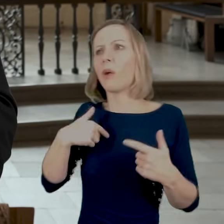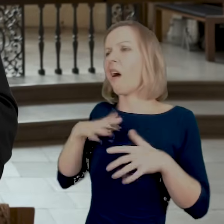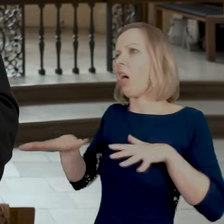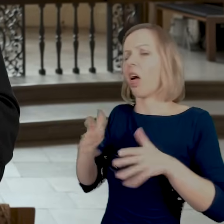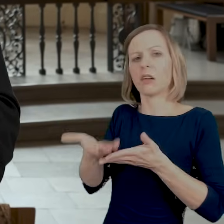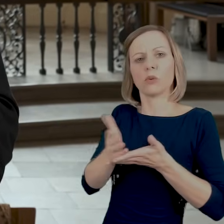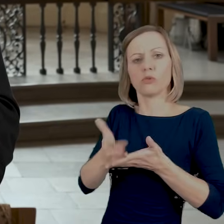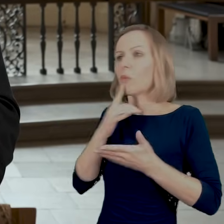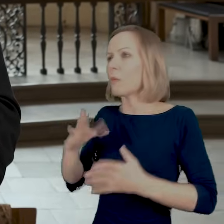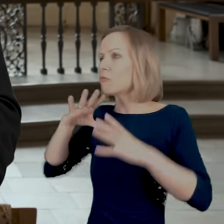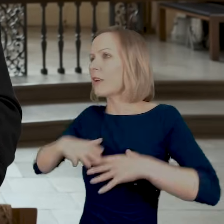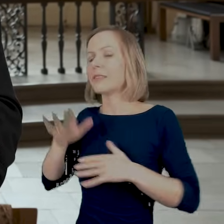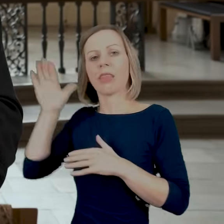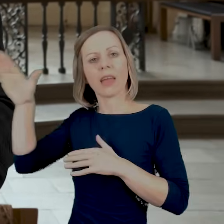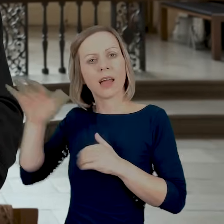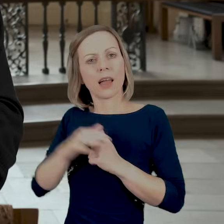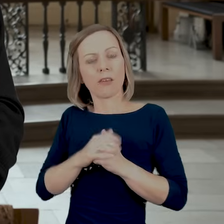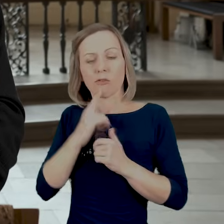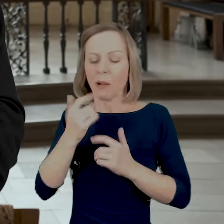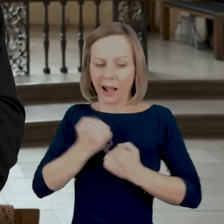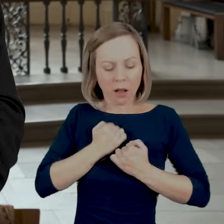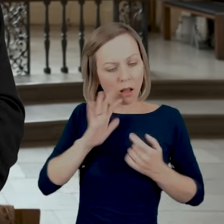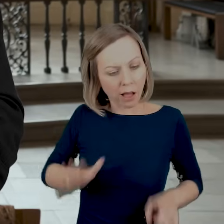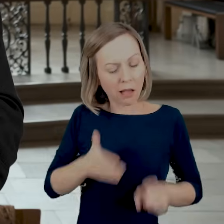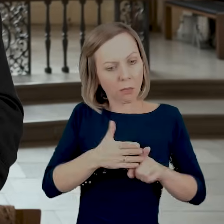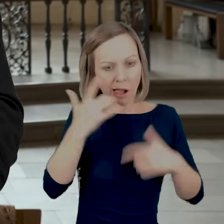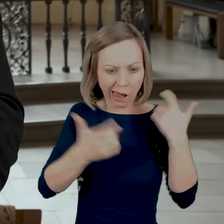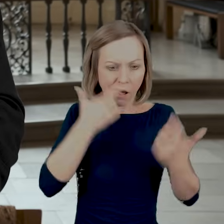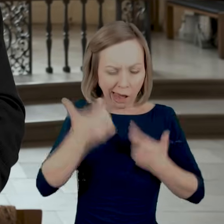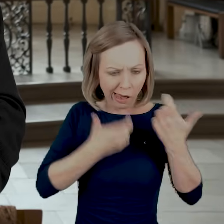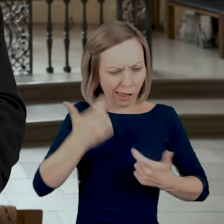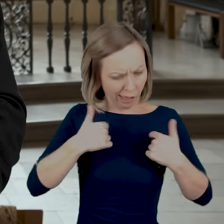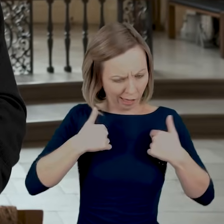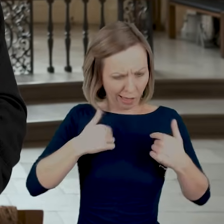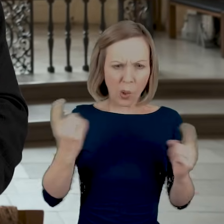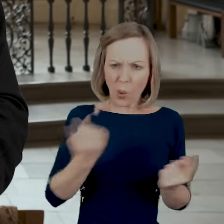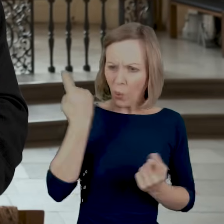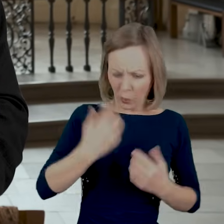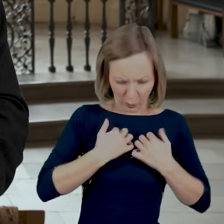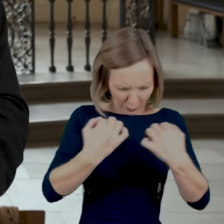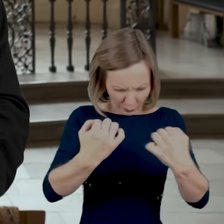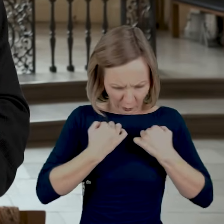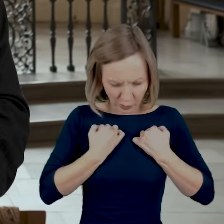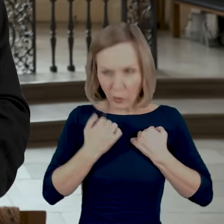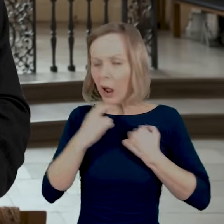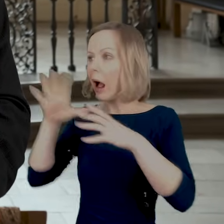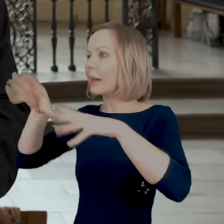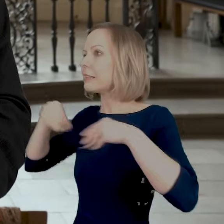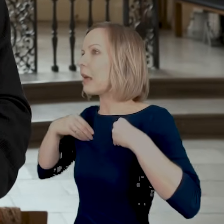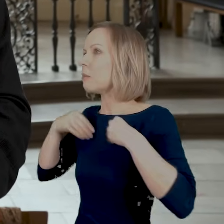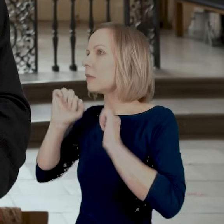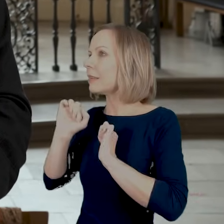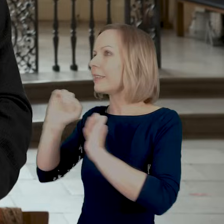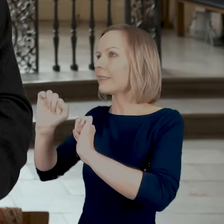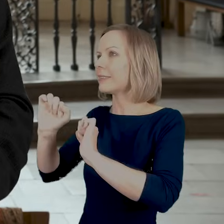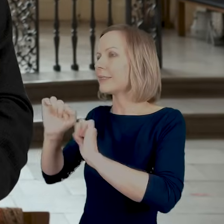going, from where we are restless to where we find our rest in God, from our exhausting and endless quest to